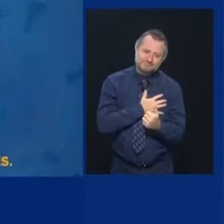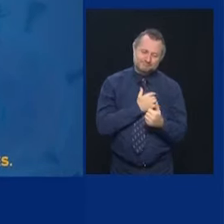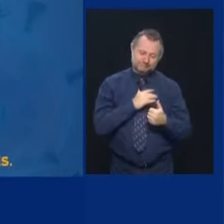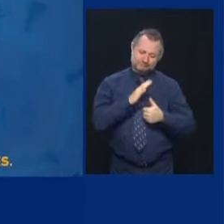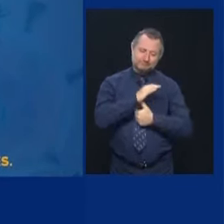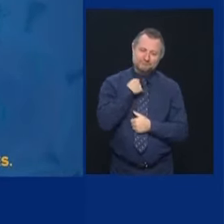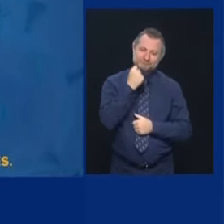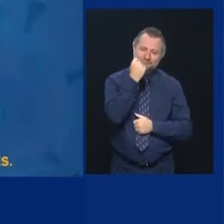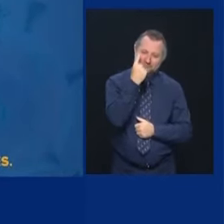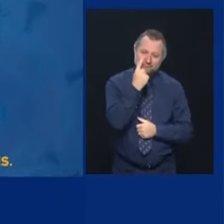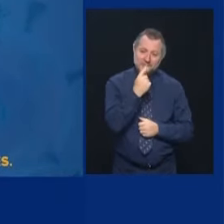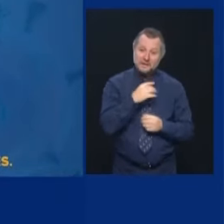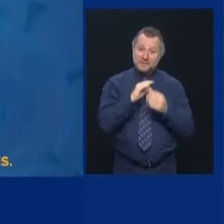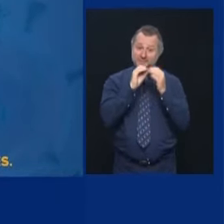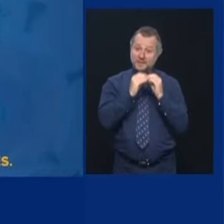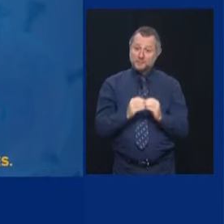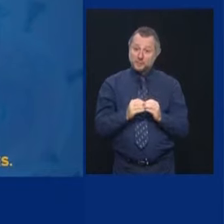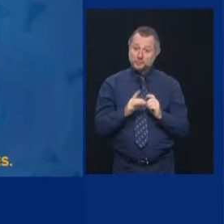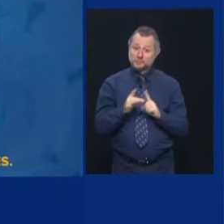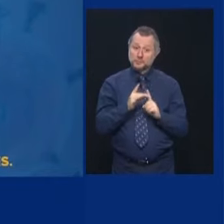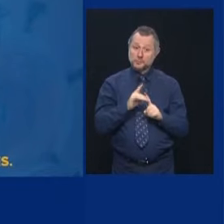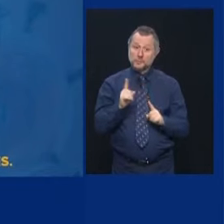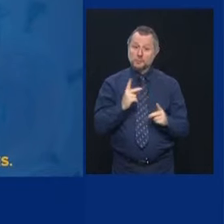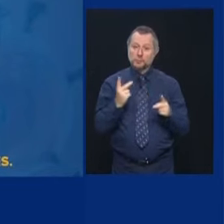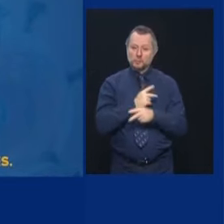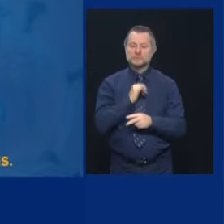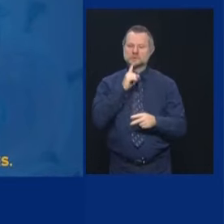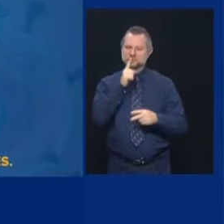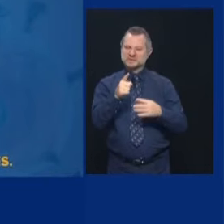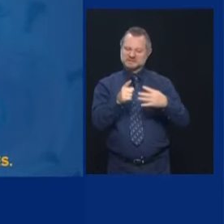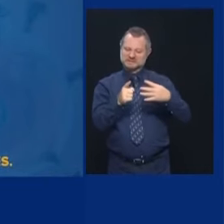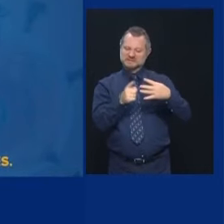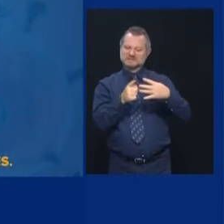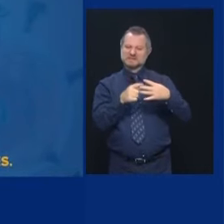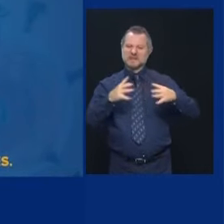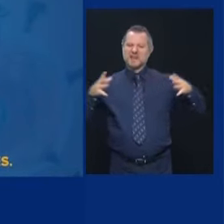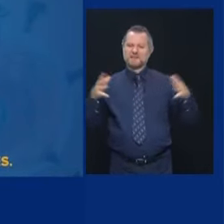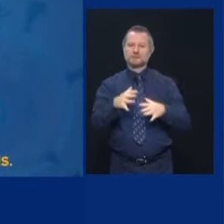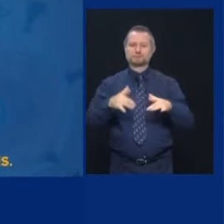of numbers, it's large gatherings, and